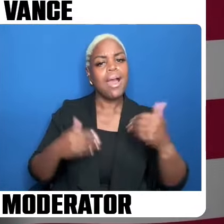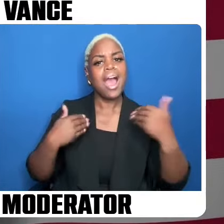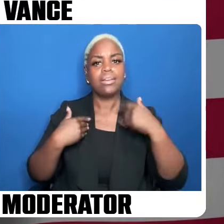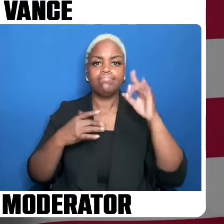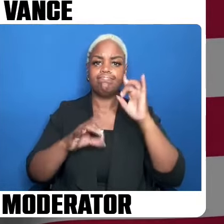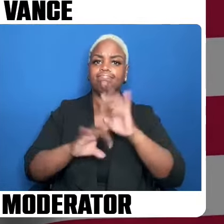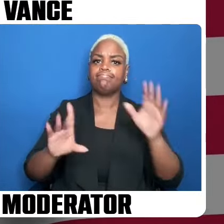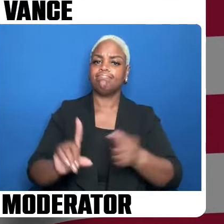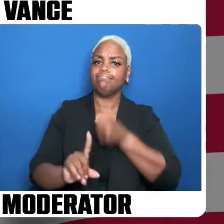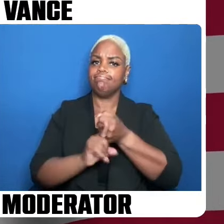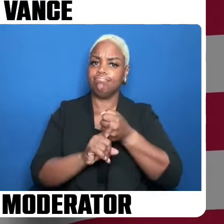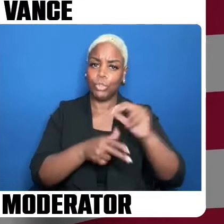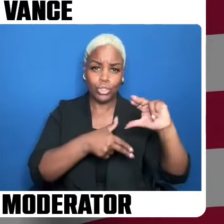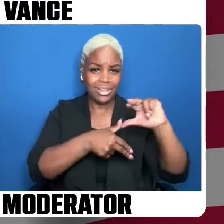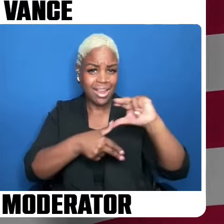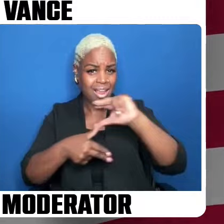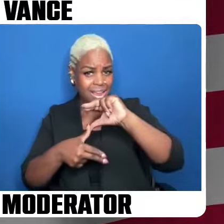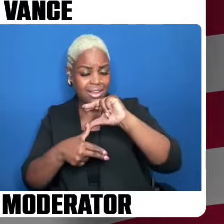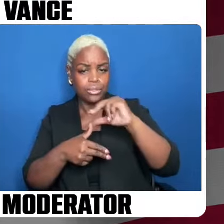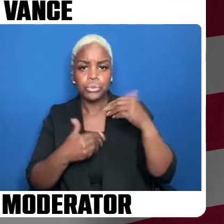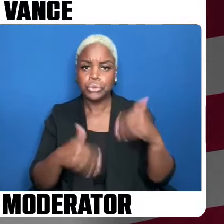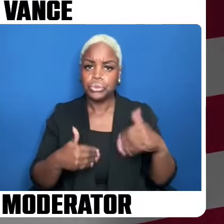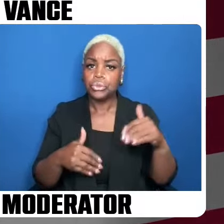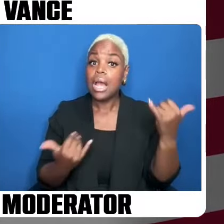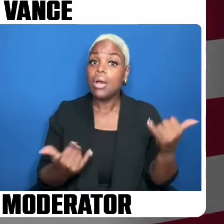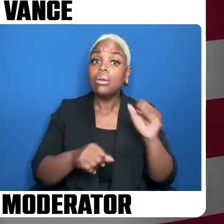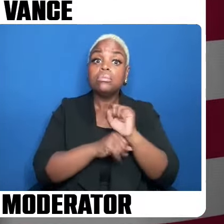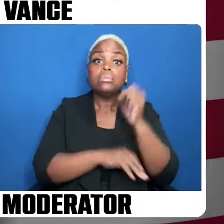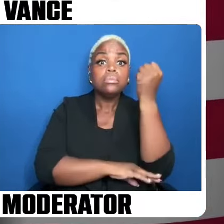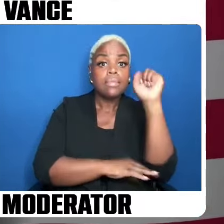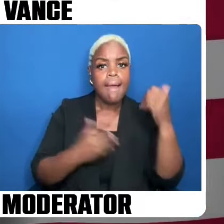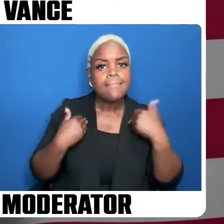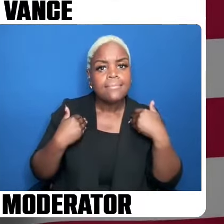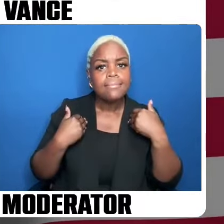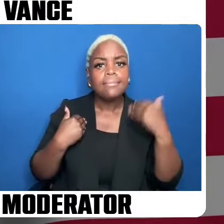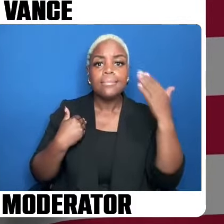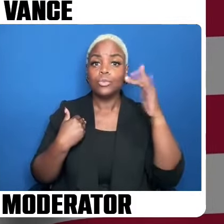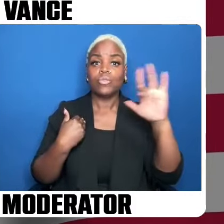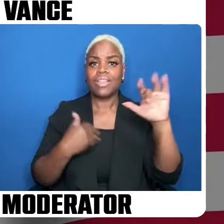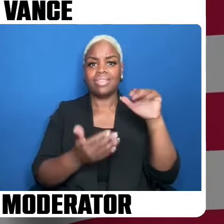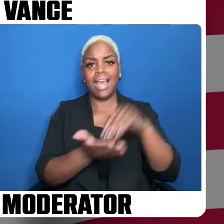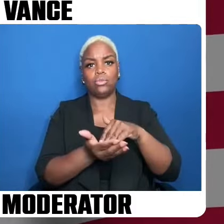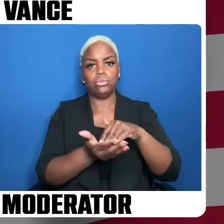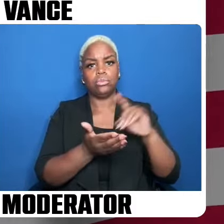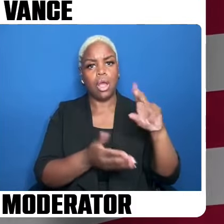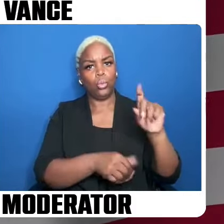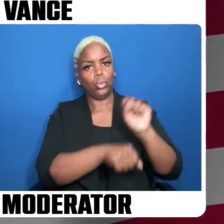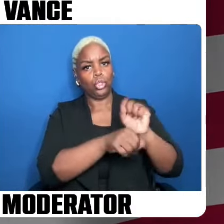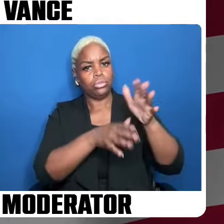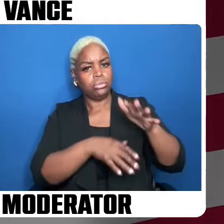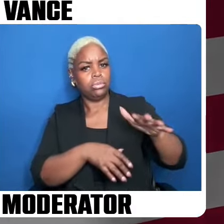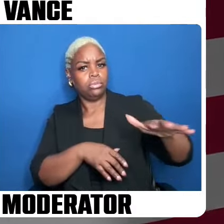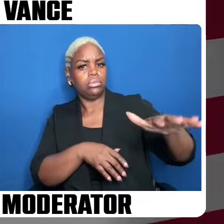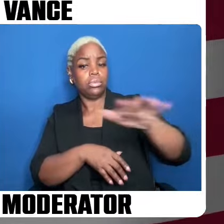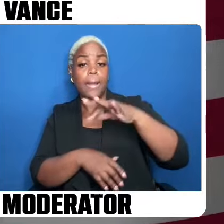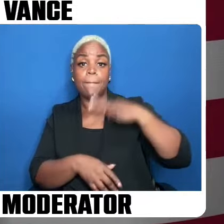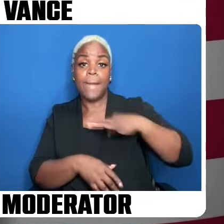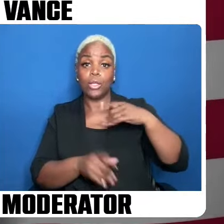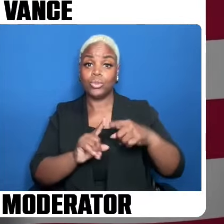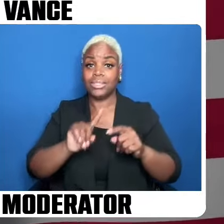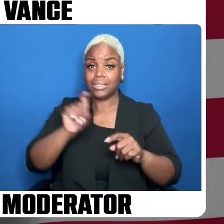workers from Maine to Texas are picketing. We're going to begin tonight with the Middle East. Margaret. Thank you, Nora.